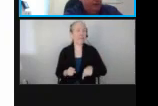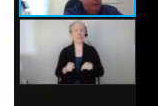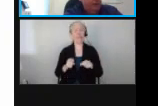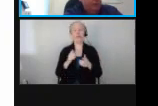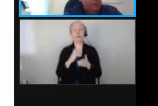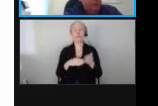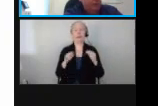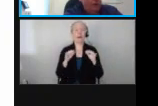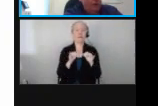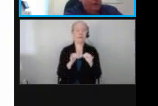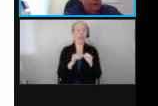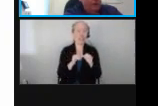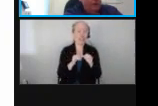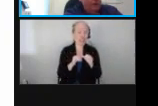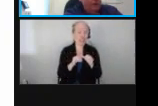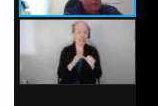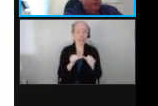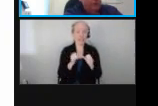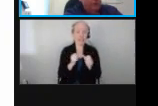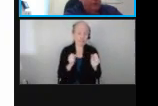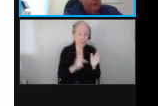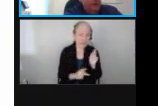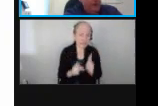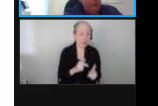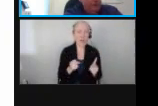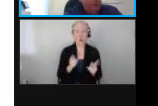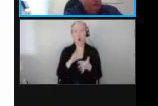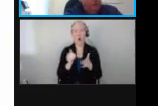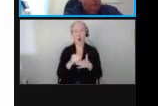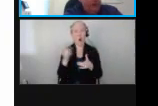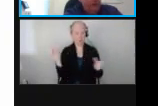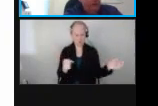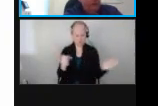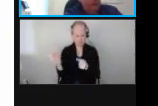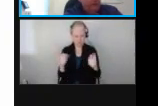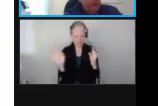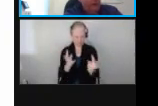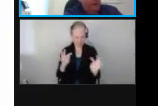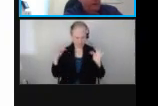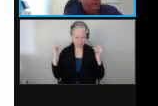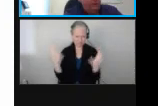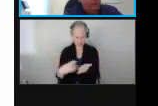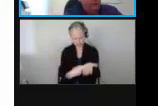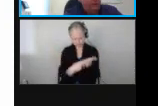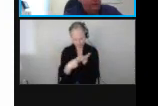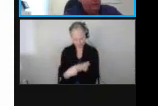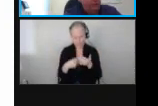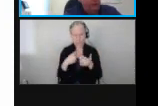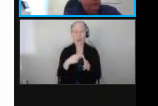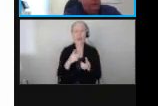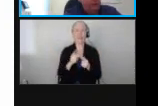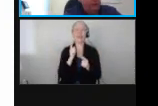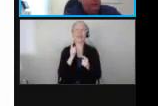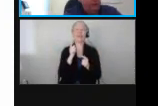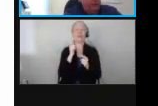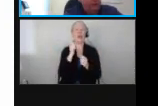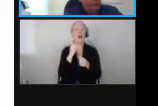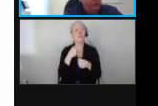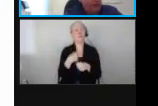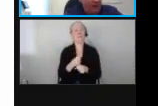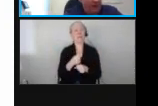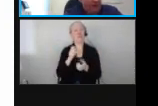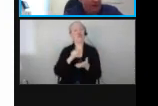safety folks, and we all got together and we talked this over. We sort of created writing assignments for exploration and